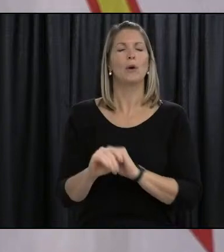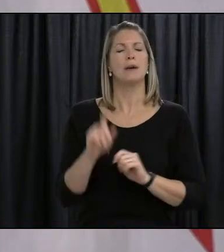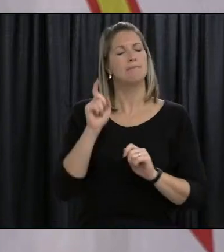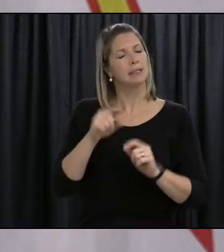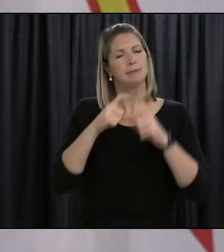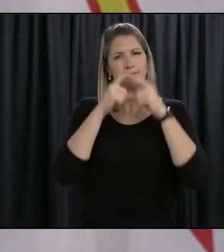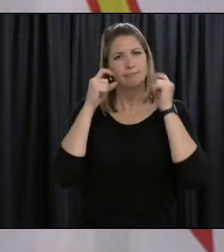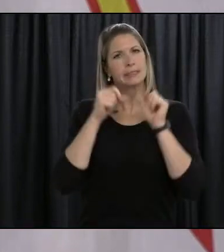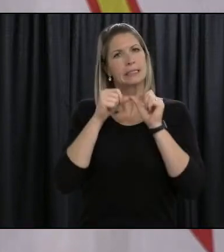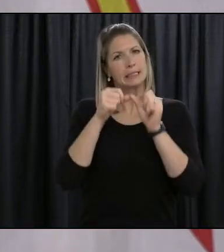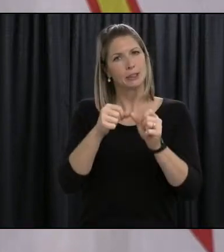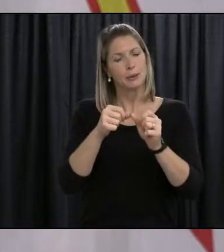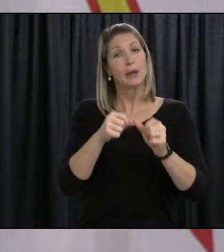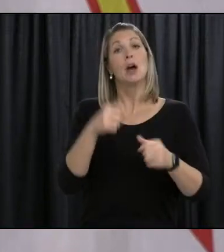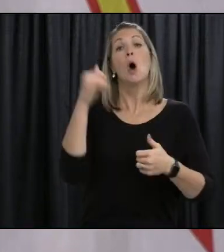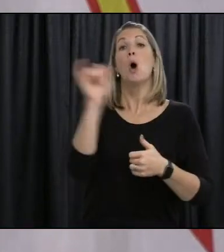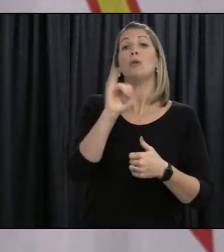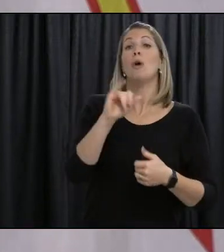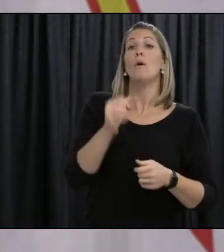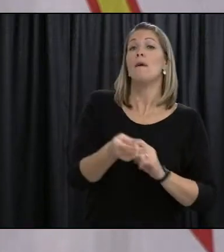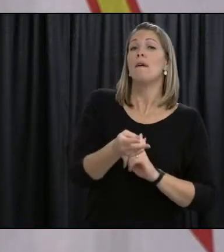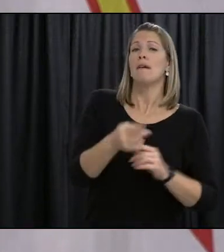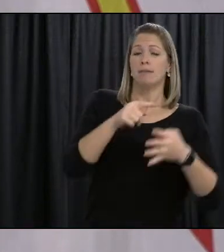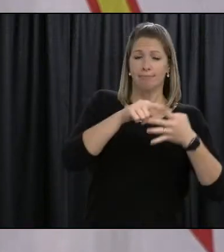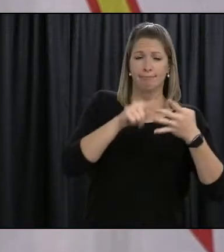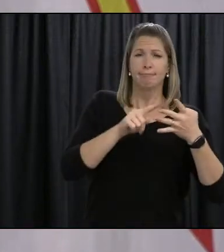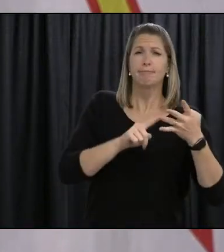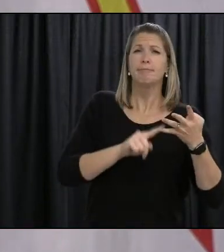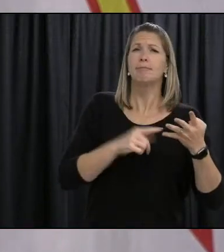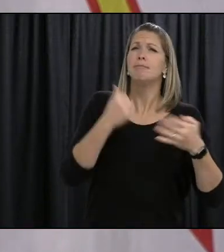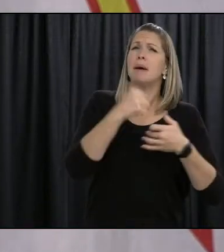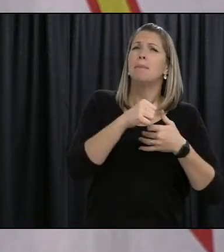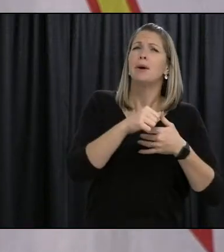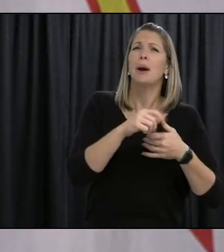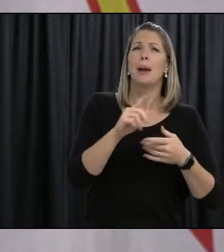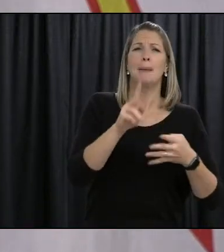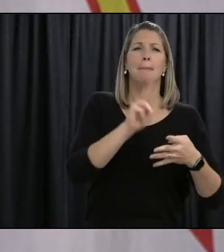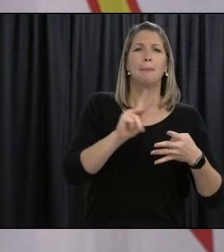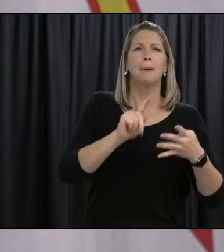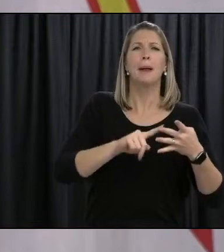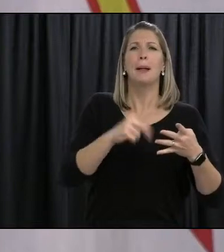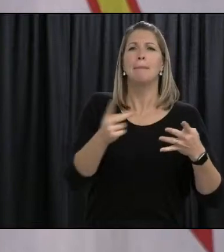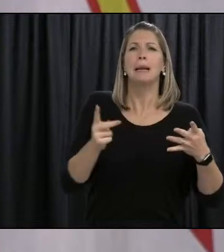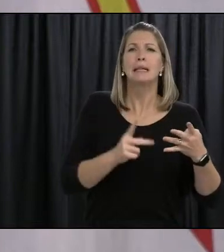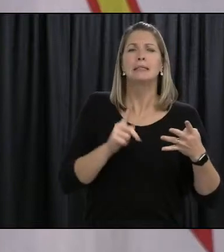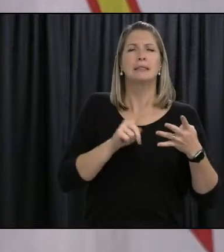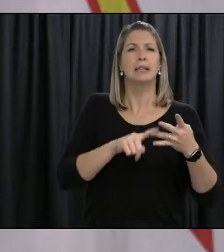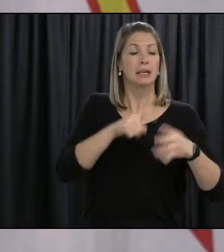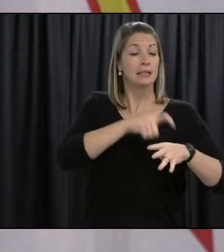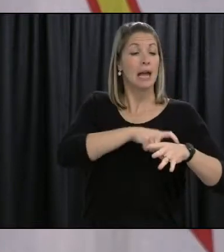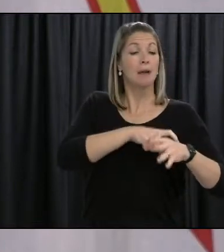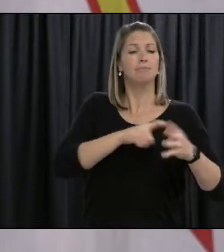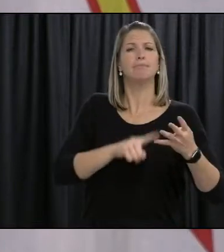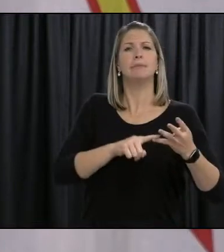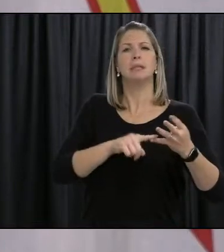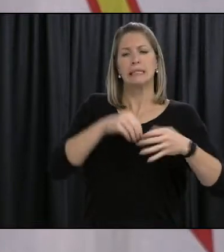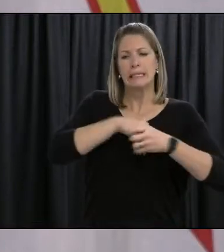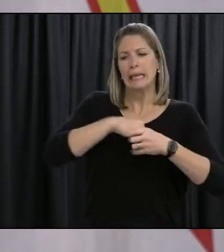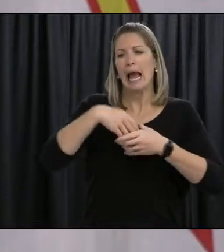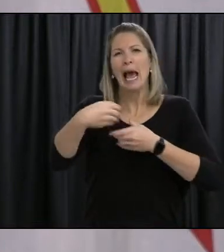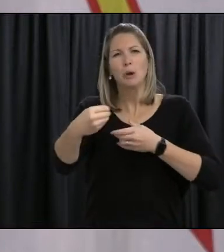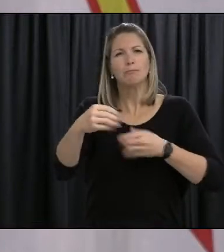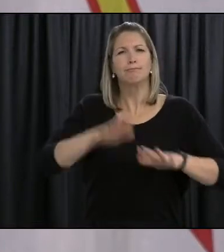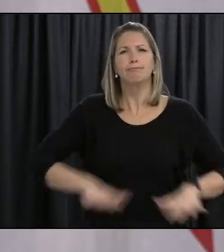place. Interacting with more people raises the risk of spread of COVID-19. The closer you are to people, the greater the